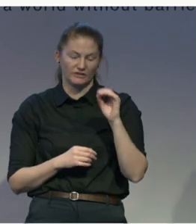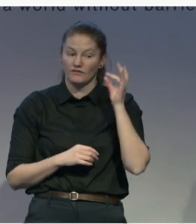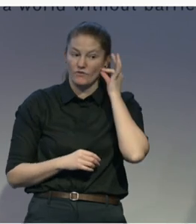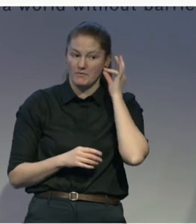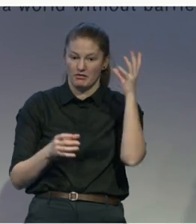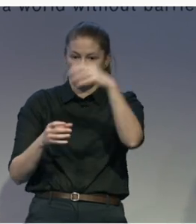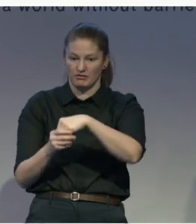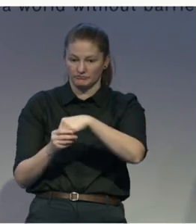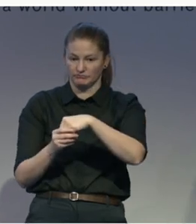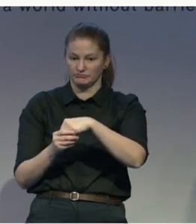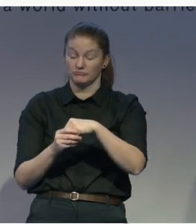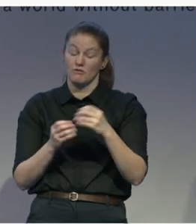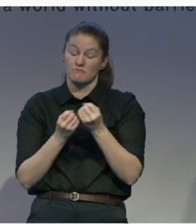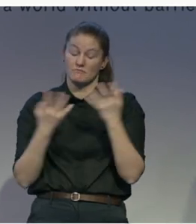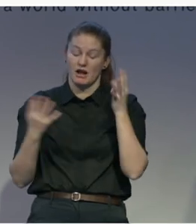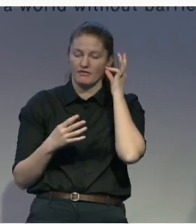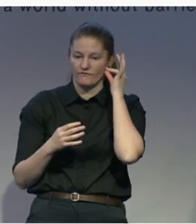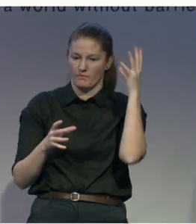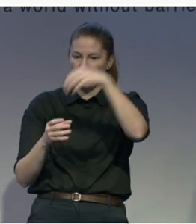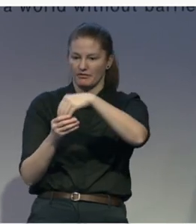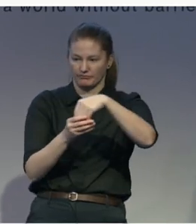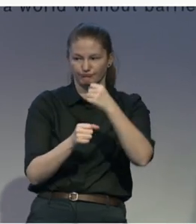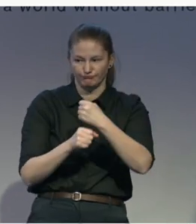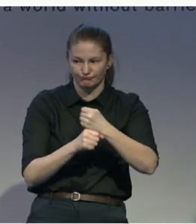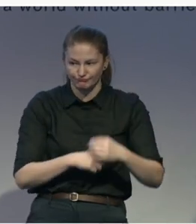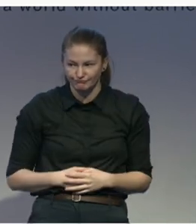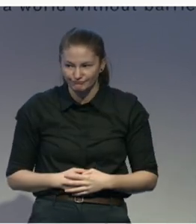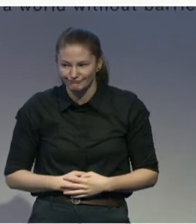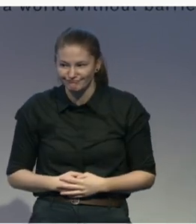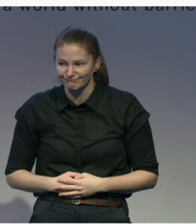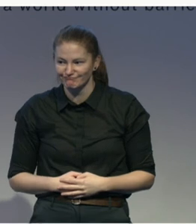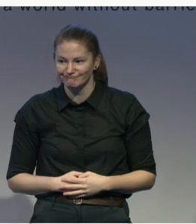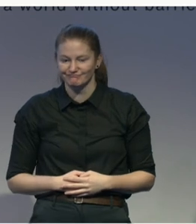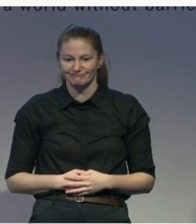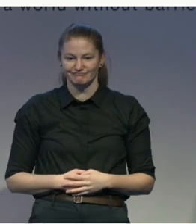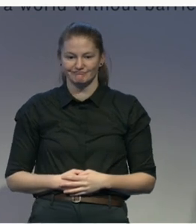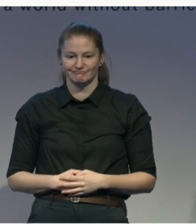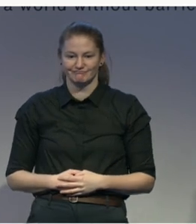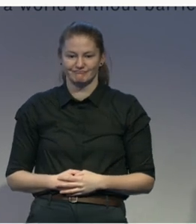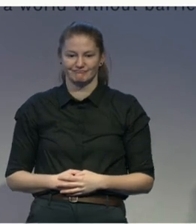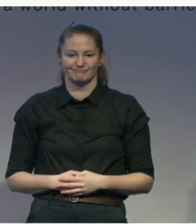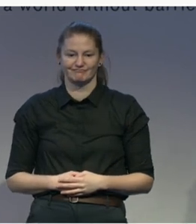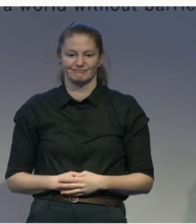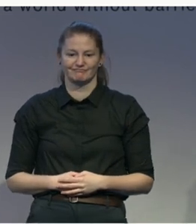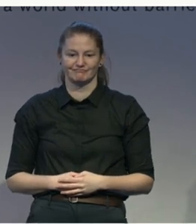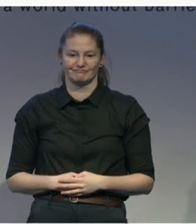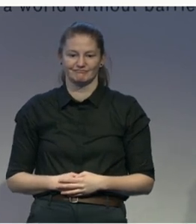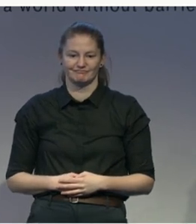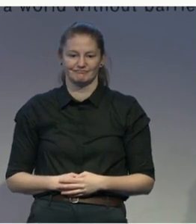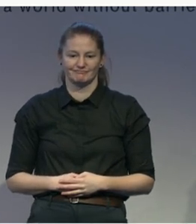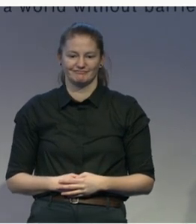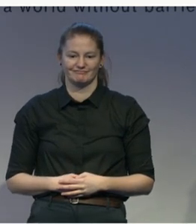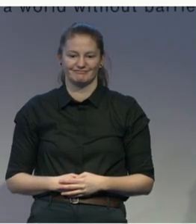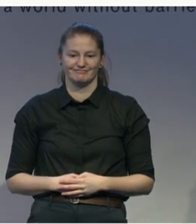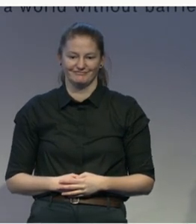had talked about this earlier, not to switch from the women topic too far, but disability representation, especially in a government affairs team, also very important as we talk